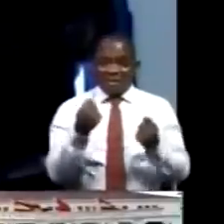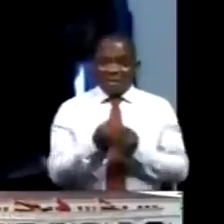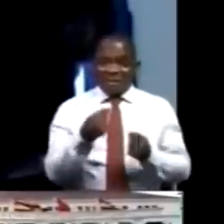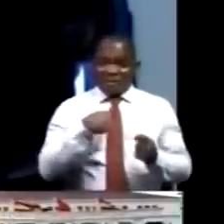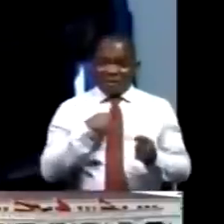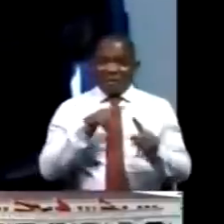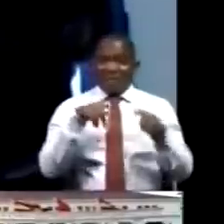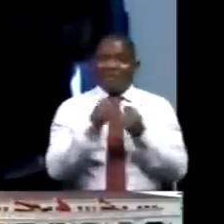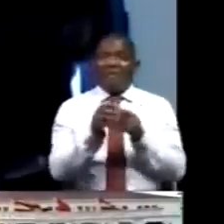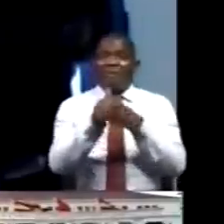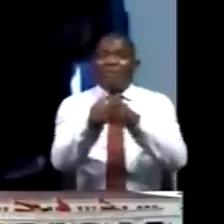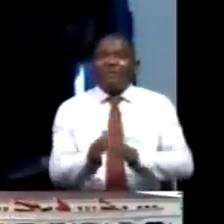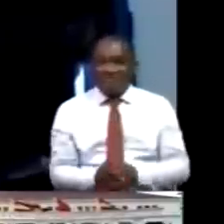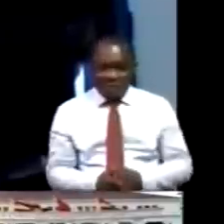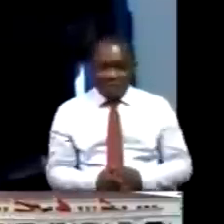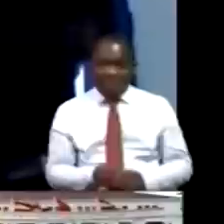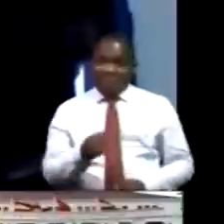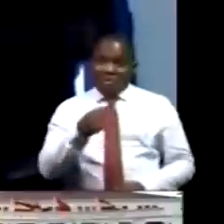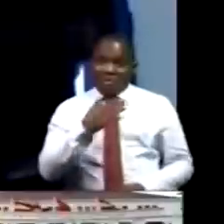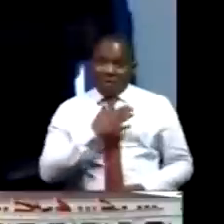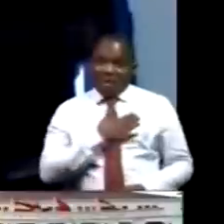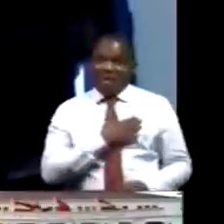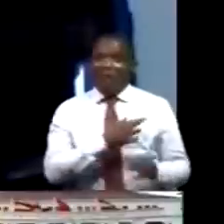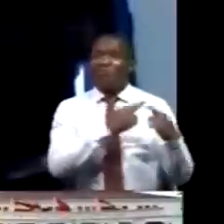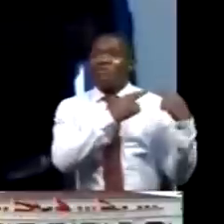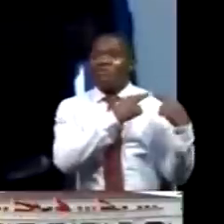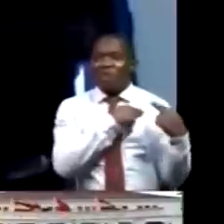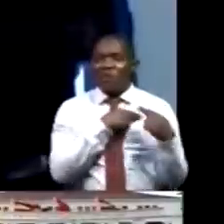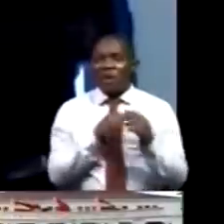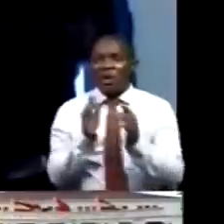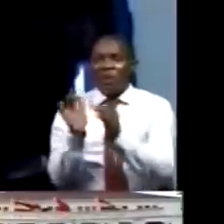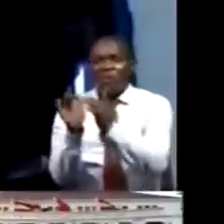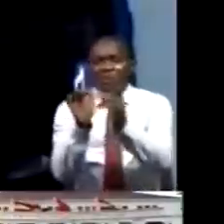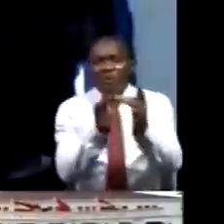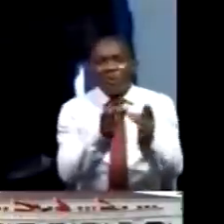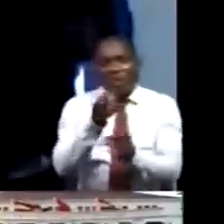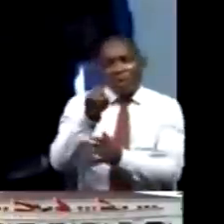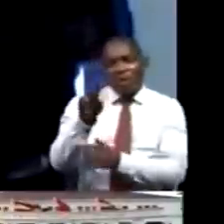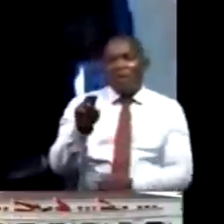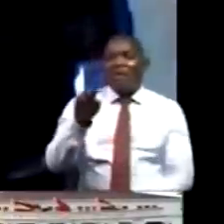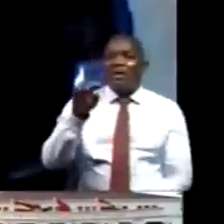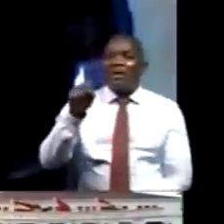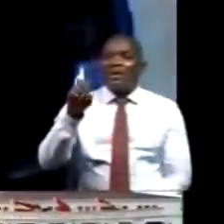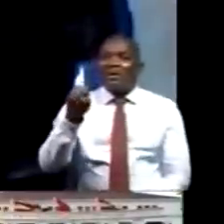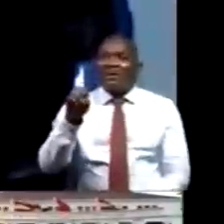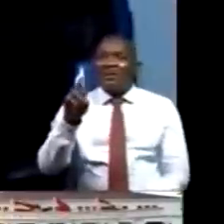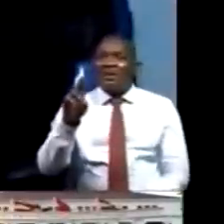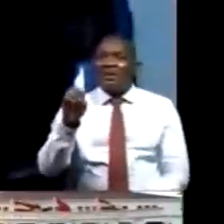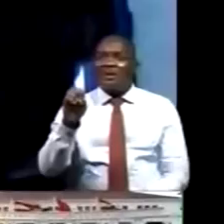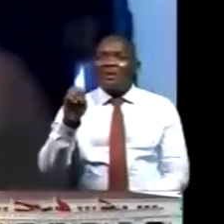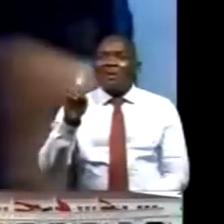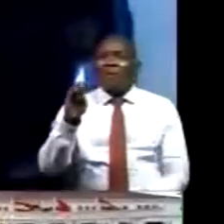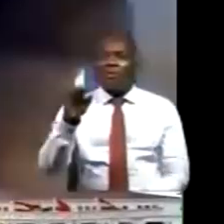as a team leader of the group, it was my responsibility to consult Dr. Sribwopap. I consulted Mr.